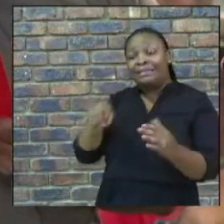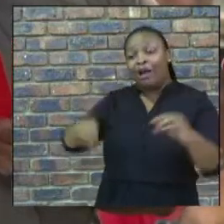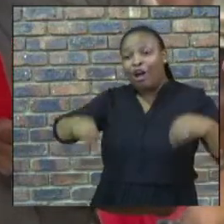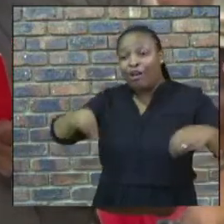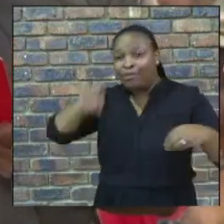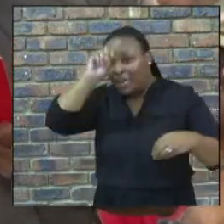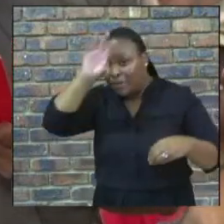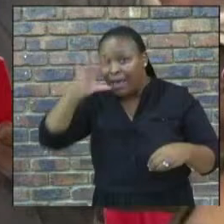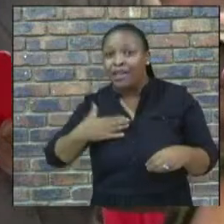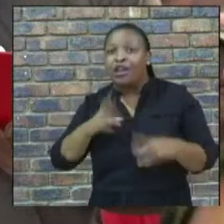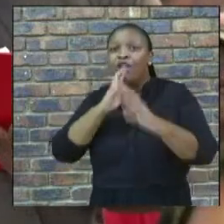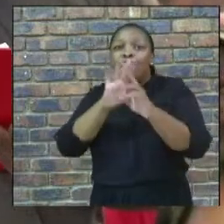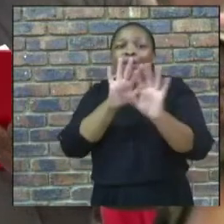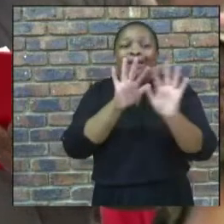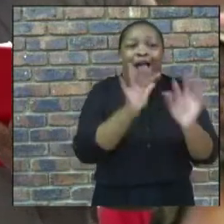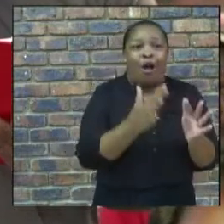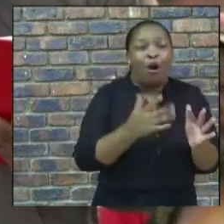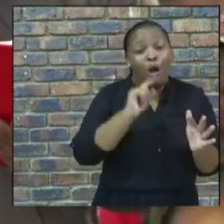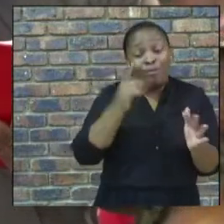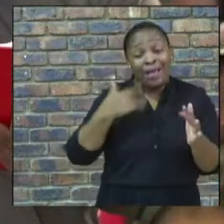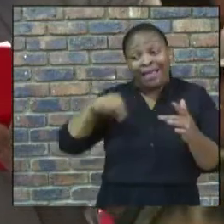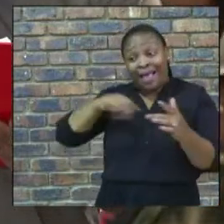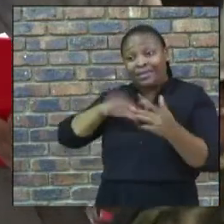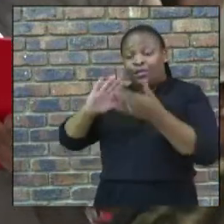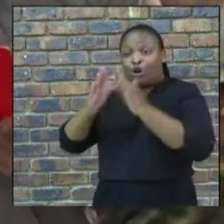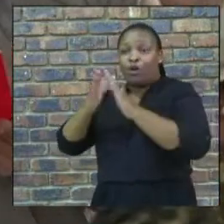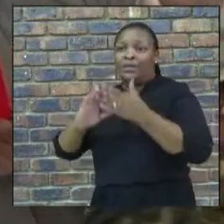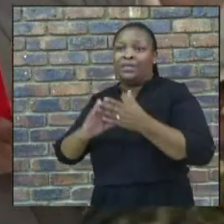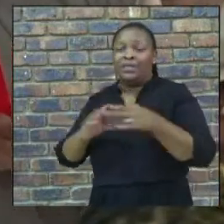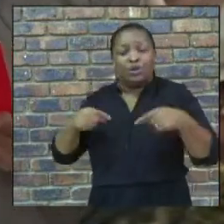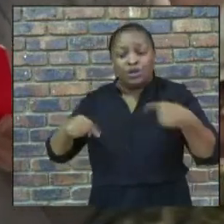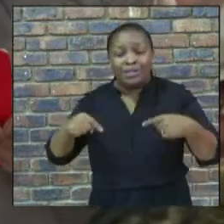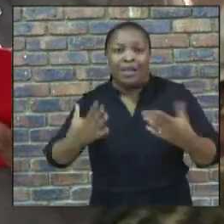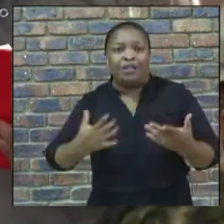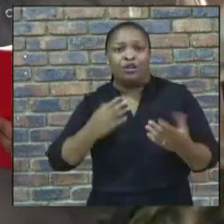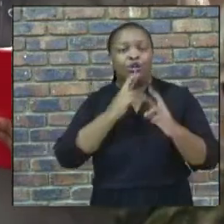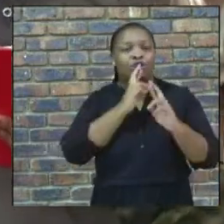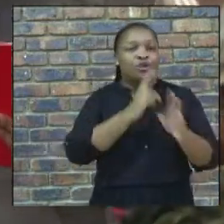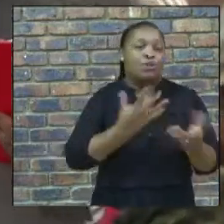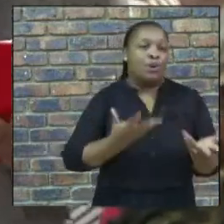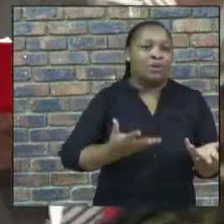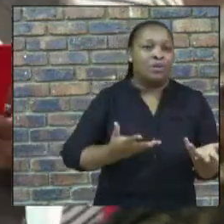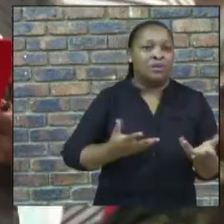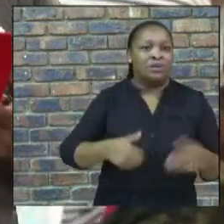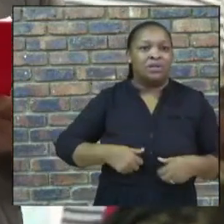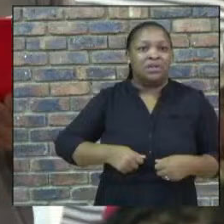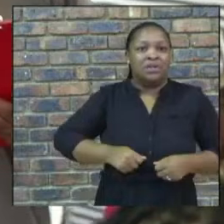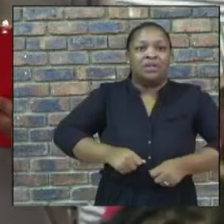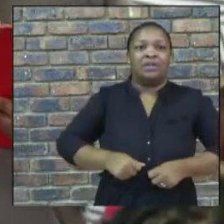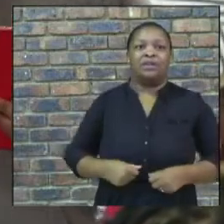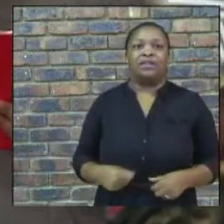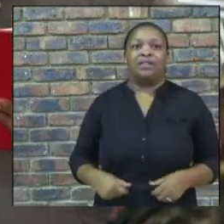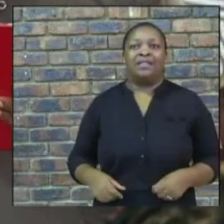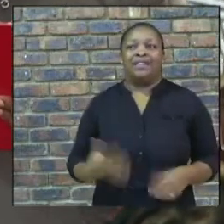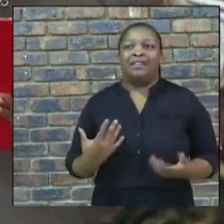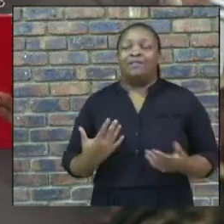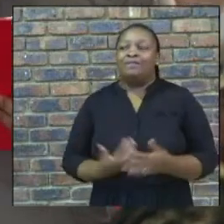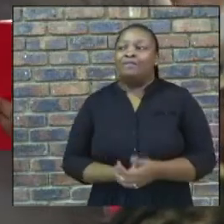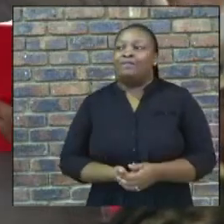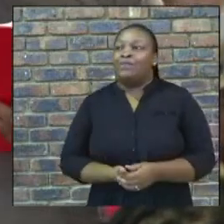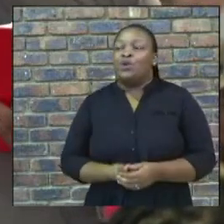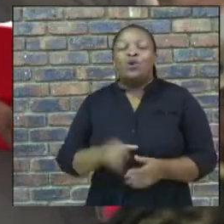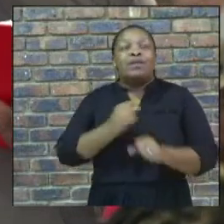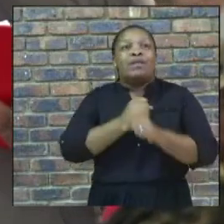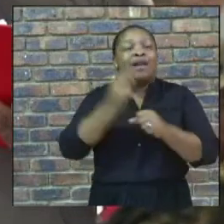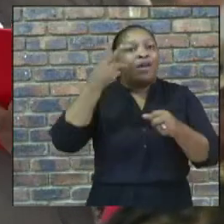it entail? So that you are able to make meaningful input. But I have never heard of any small